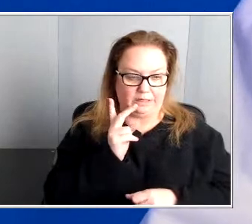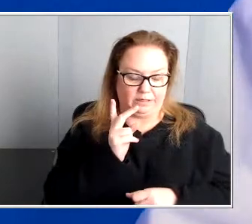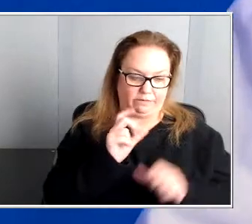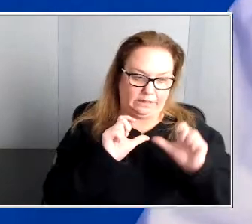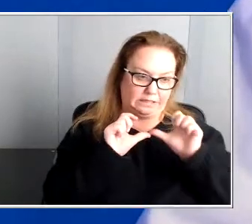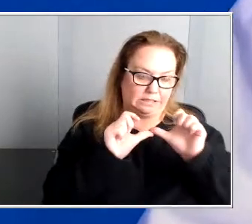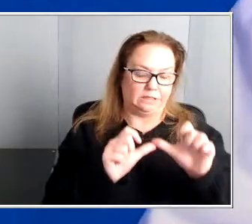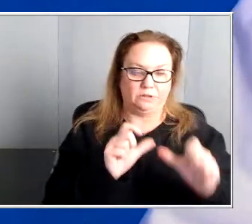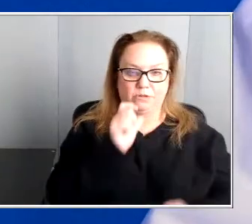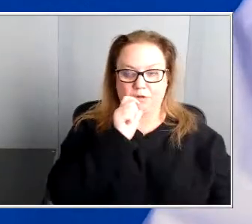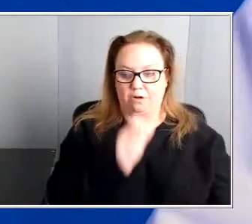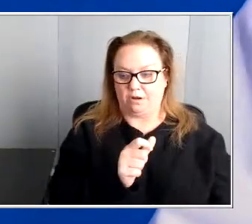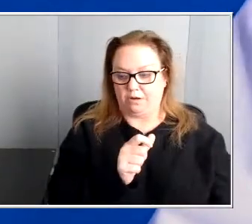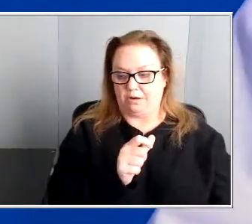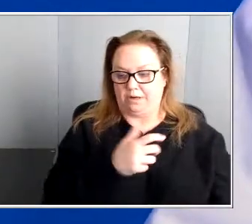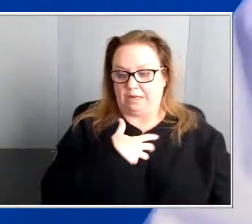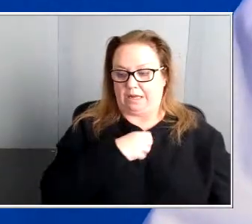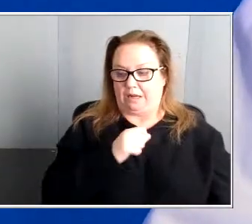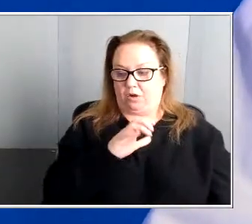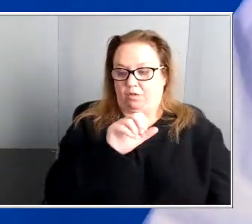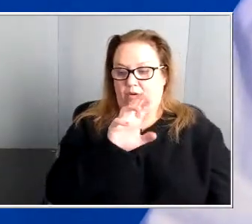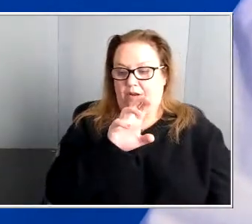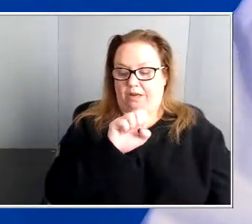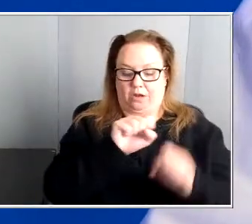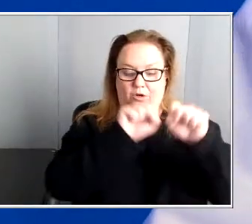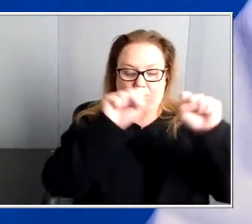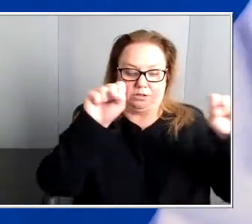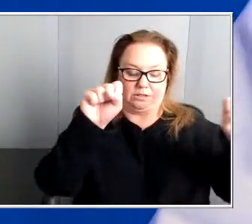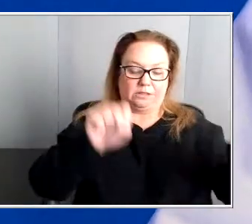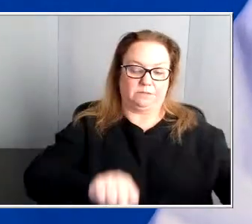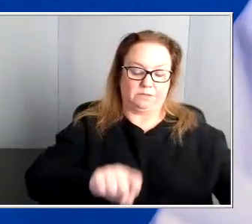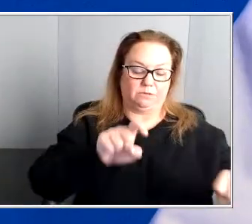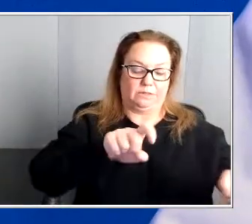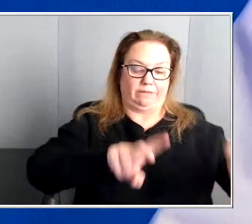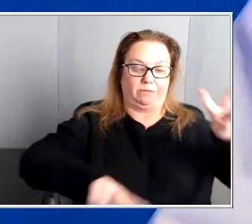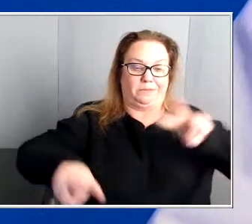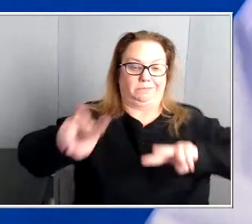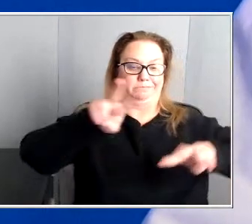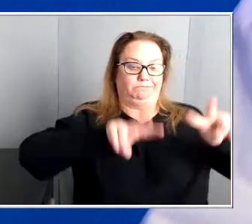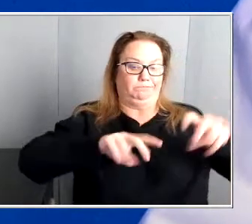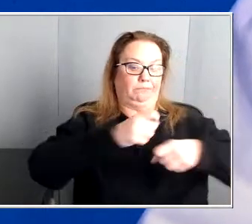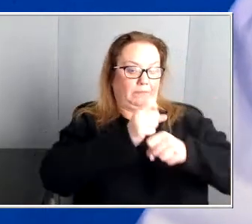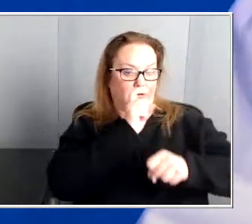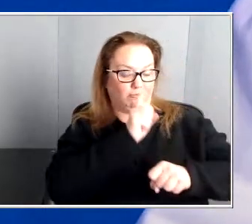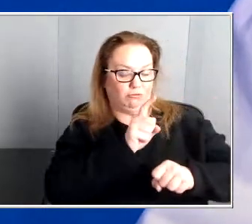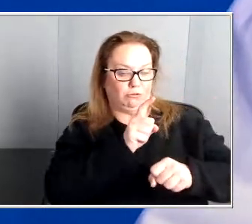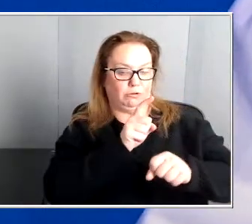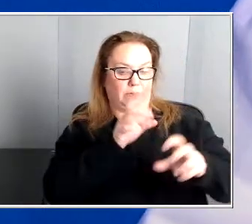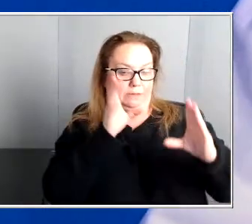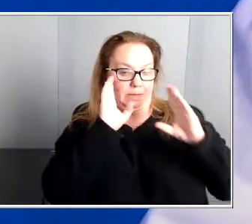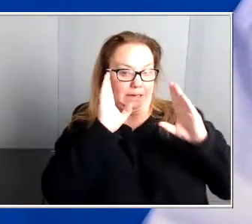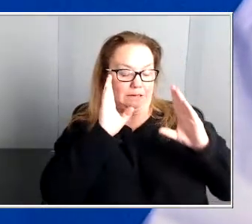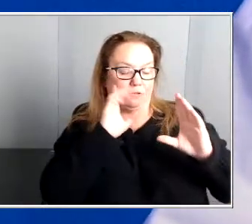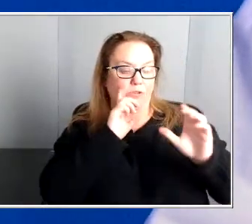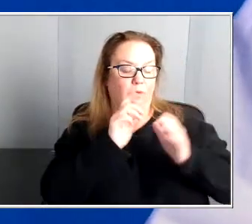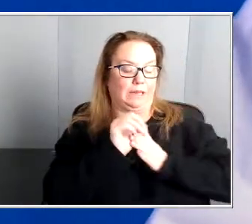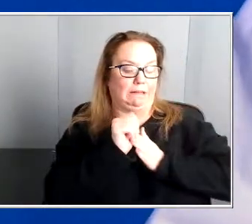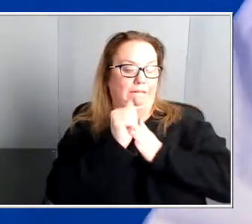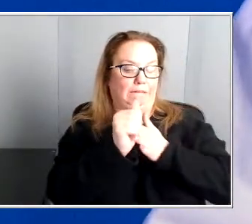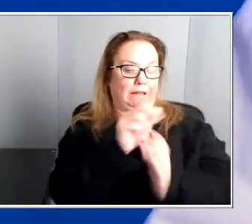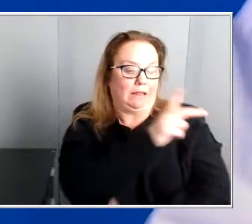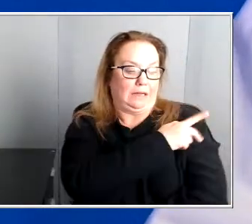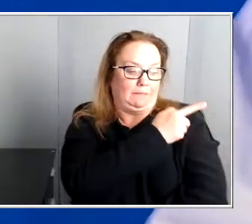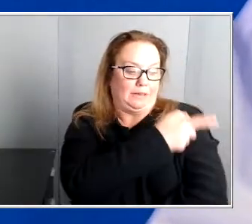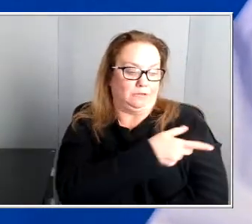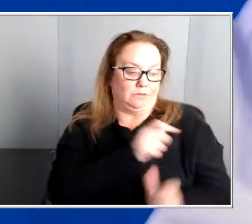And I think healthcare systems will have to also pay very close attention to make sure that we can guide patients to have the coverage